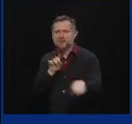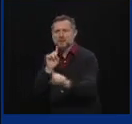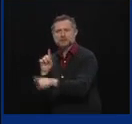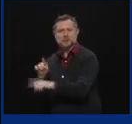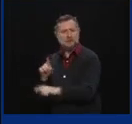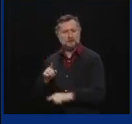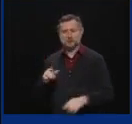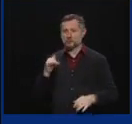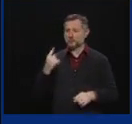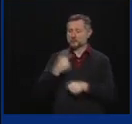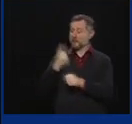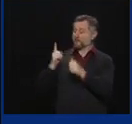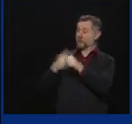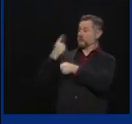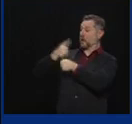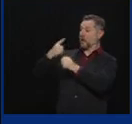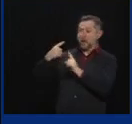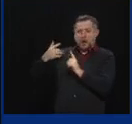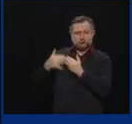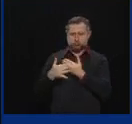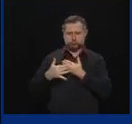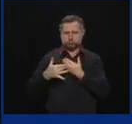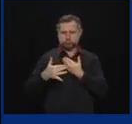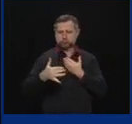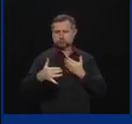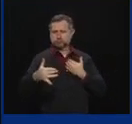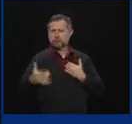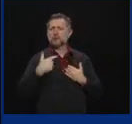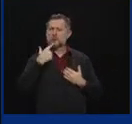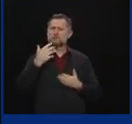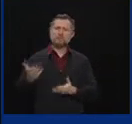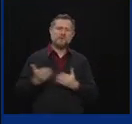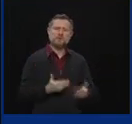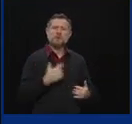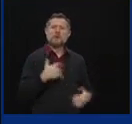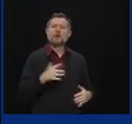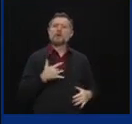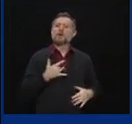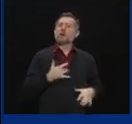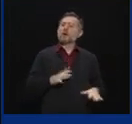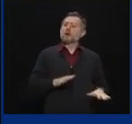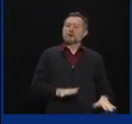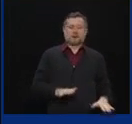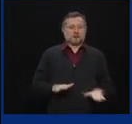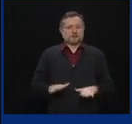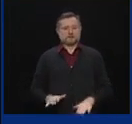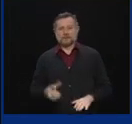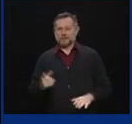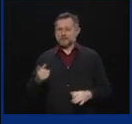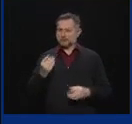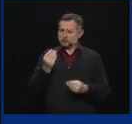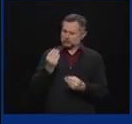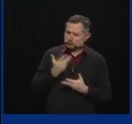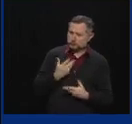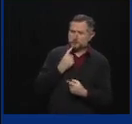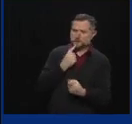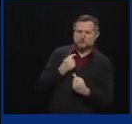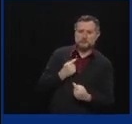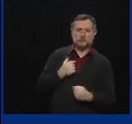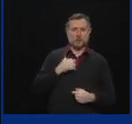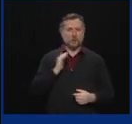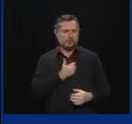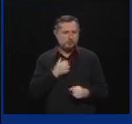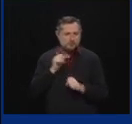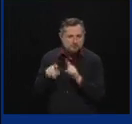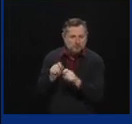beginning, you just gave us that sense of calm. You answered questions professionally. You let us know we were going to be okay, and that was a profound